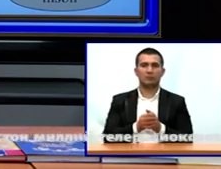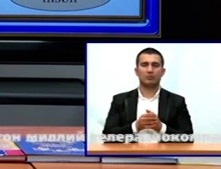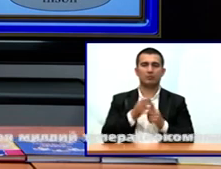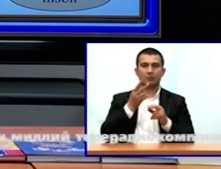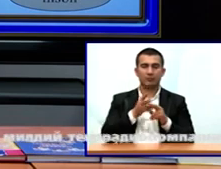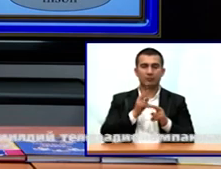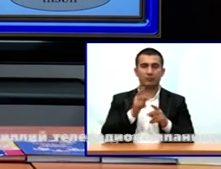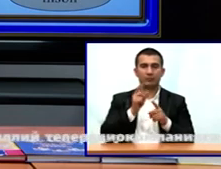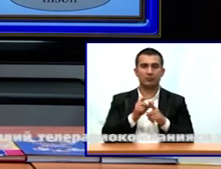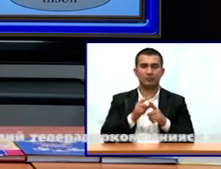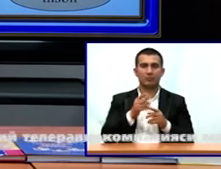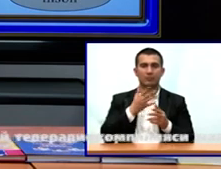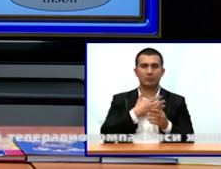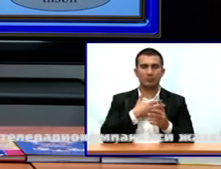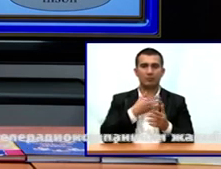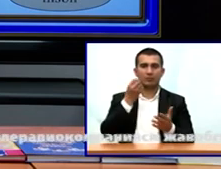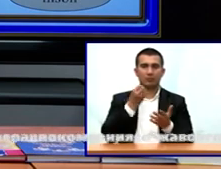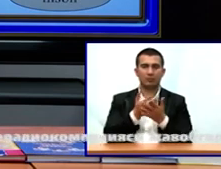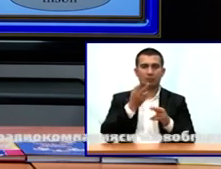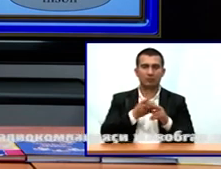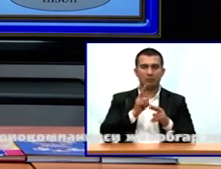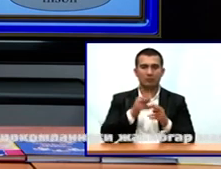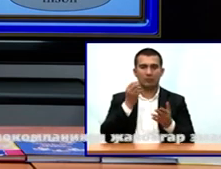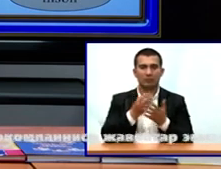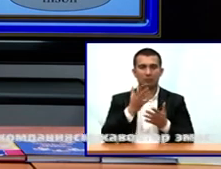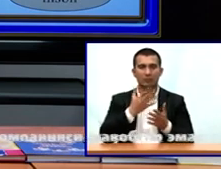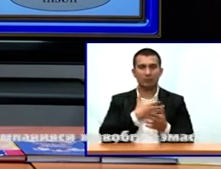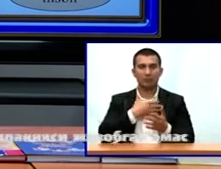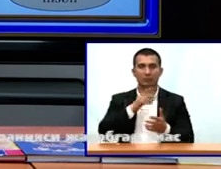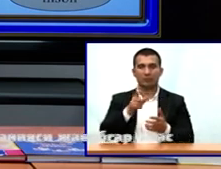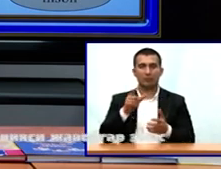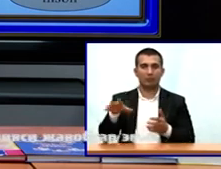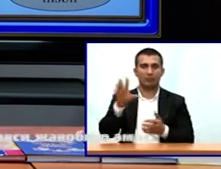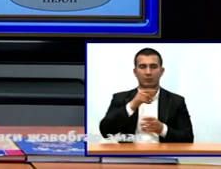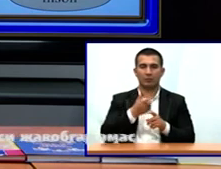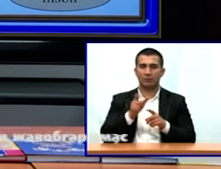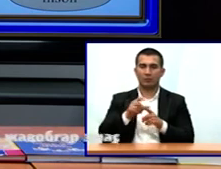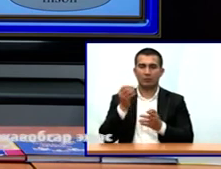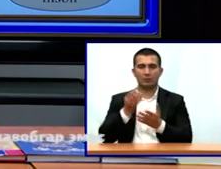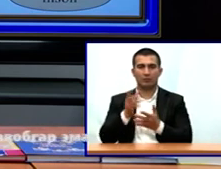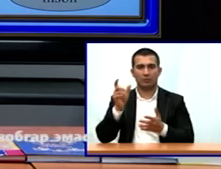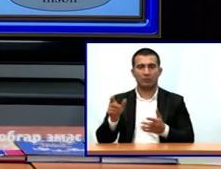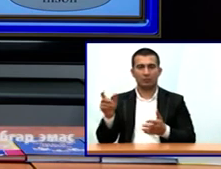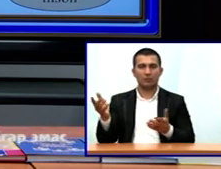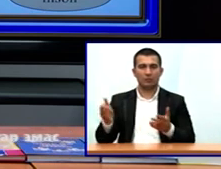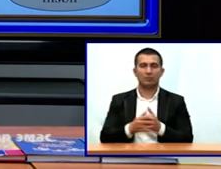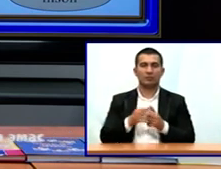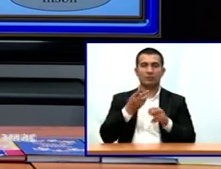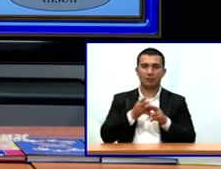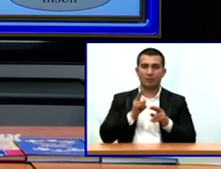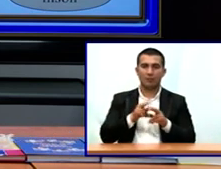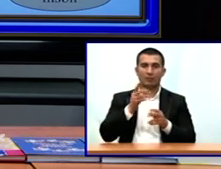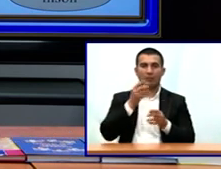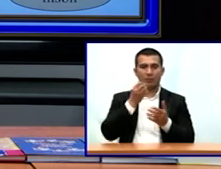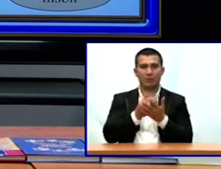bu muqaddas vatanda azizdir inson. Demak, aziz so'ziga biz dir qo'shimchasini qo'shib,